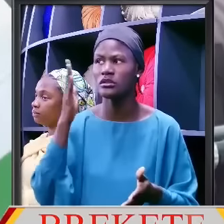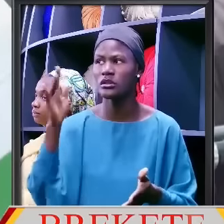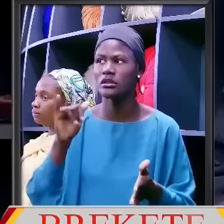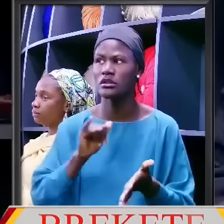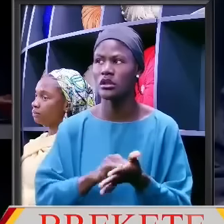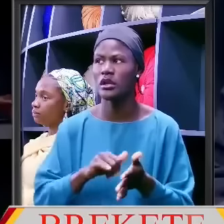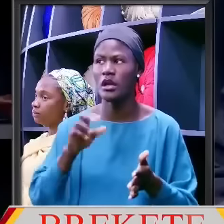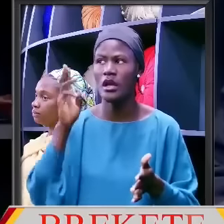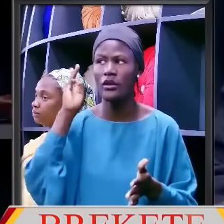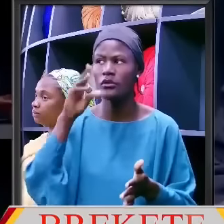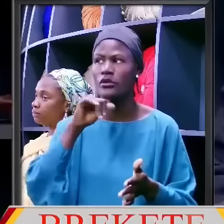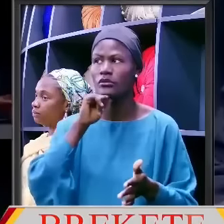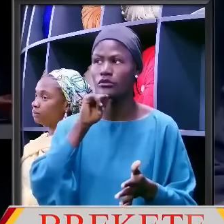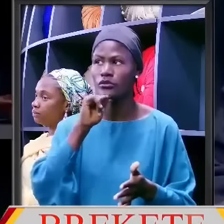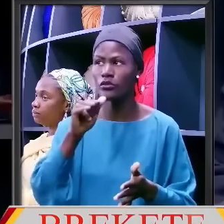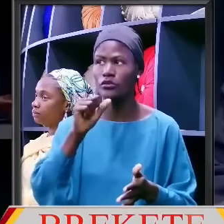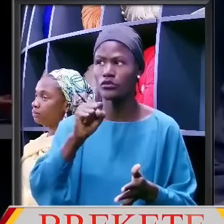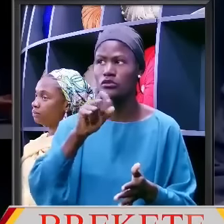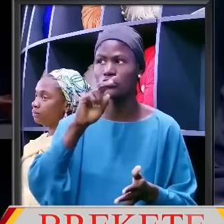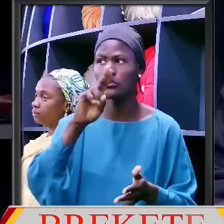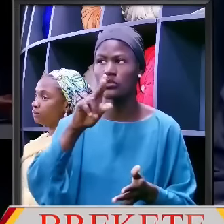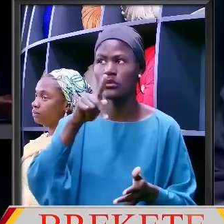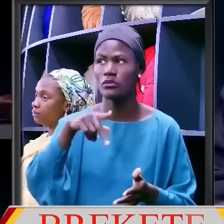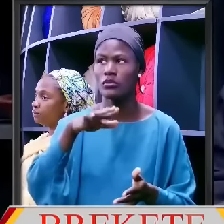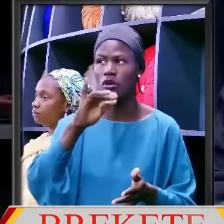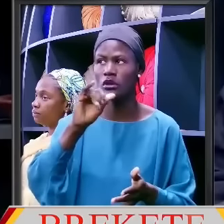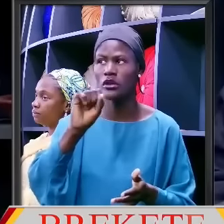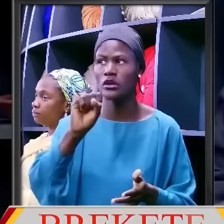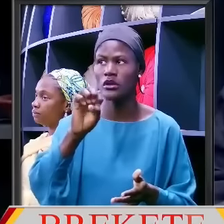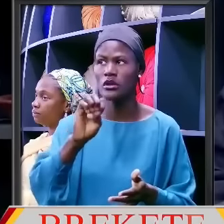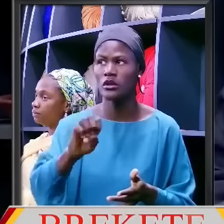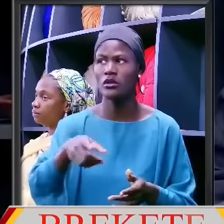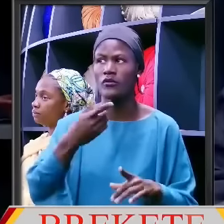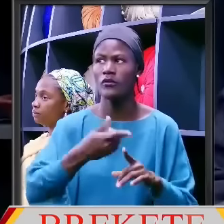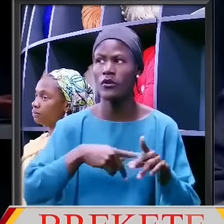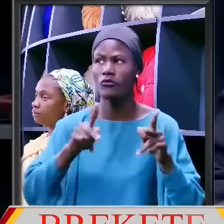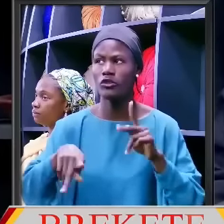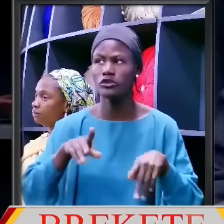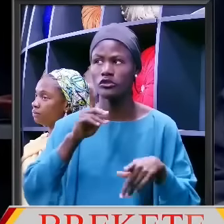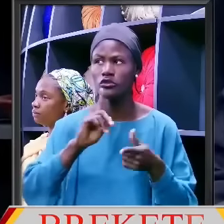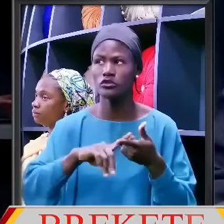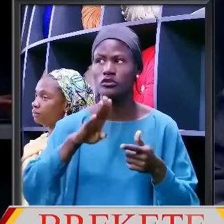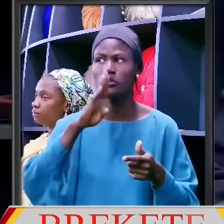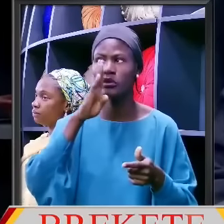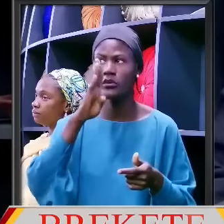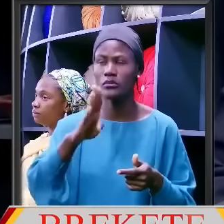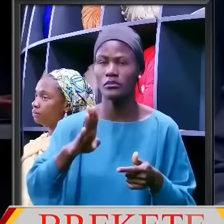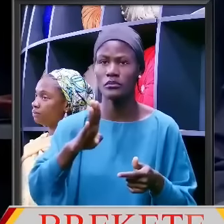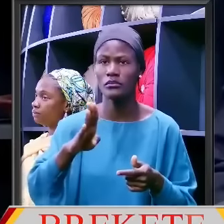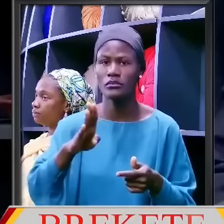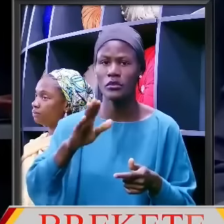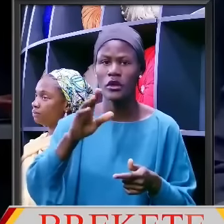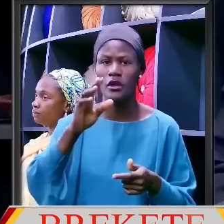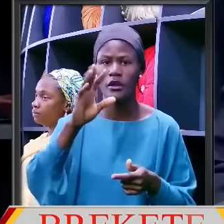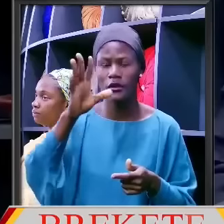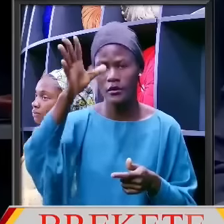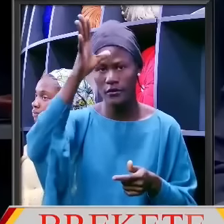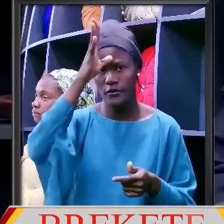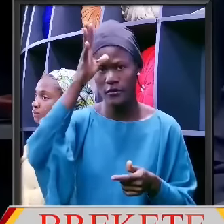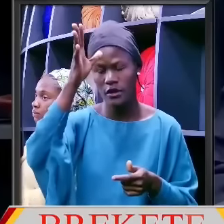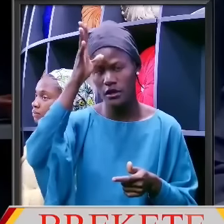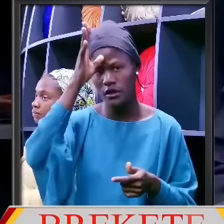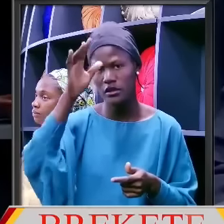no go too surprised. But Catholic, for any person to become father, I know say the minimum way they take now